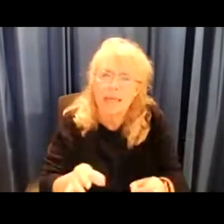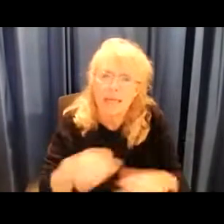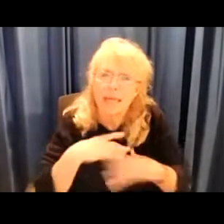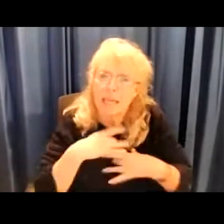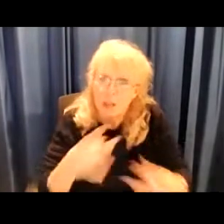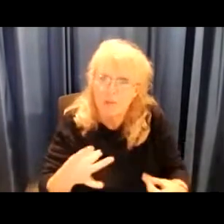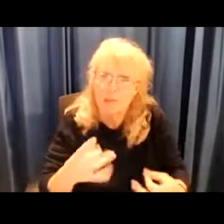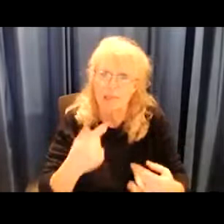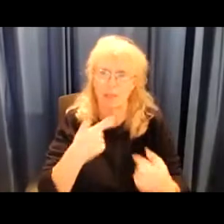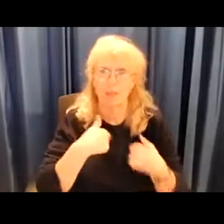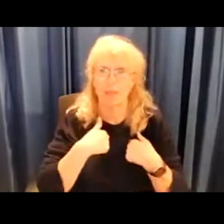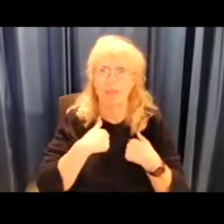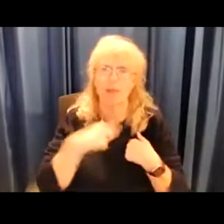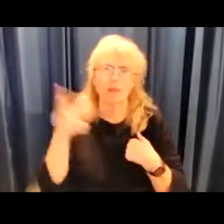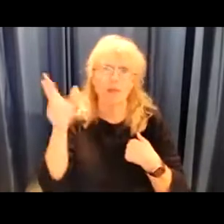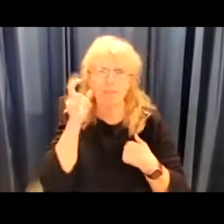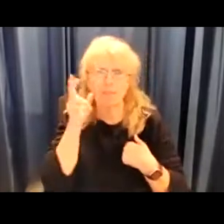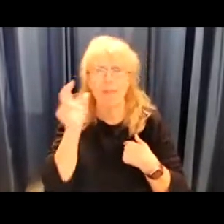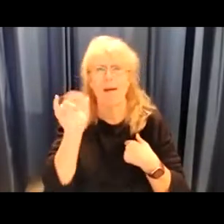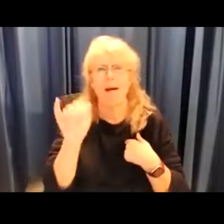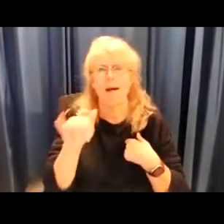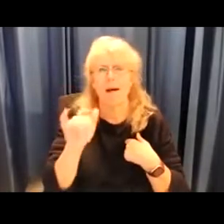to understand also the importance of,